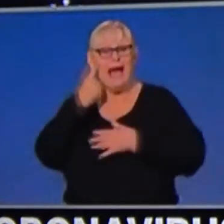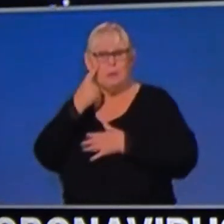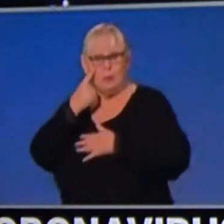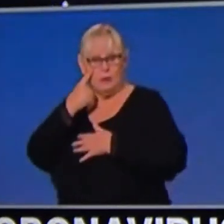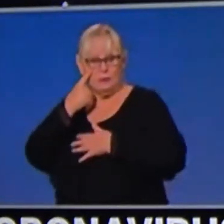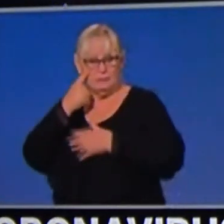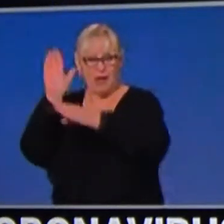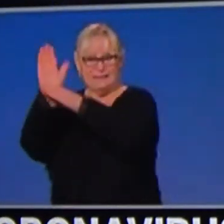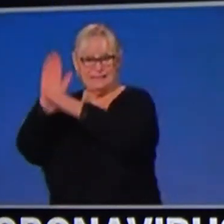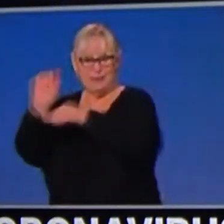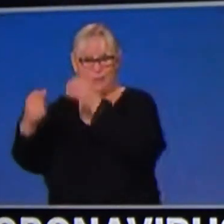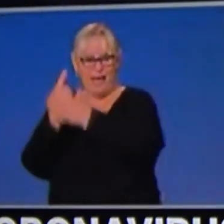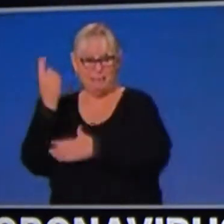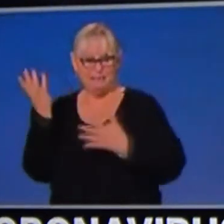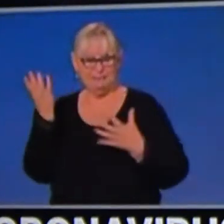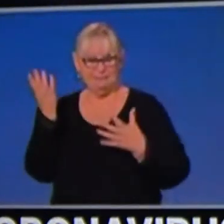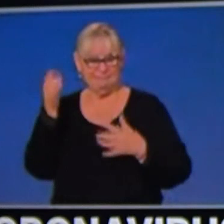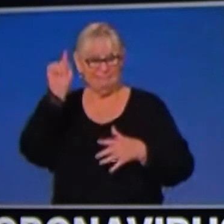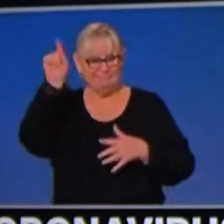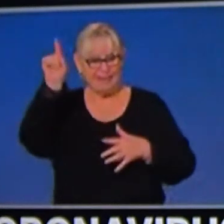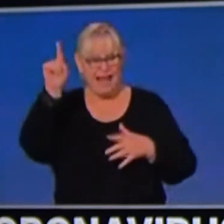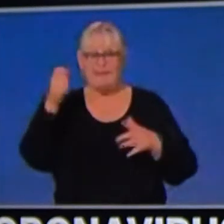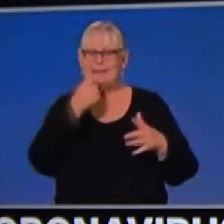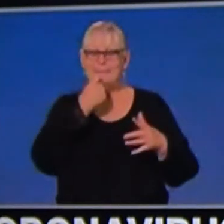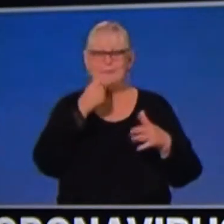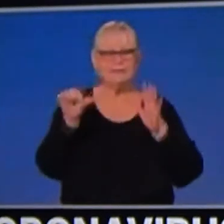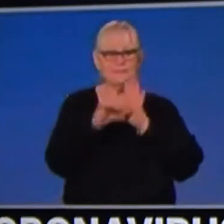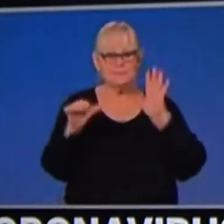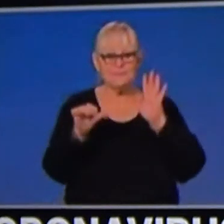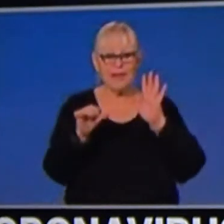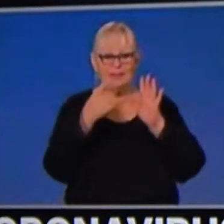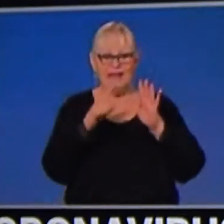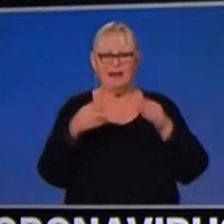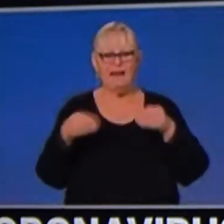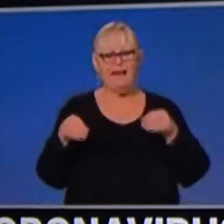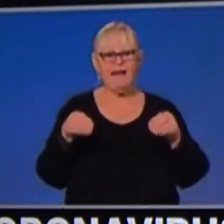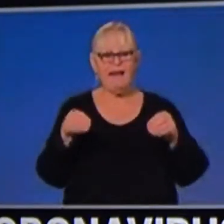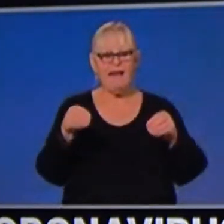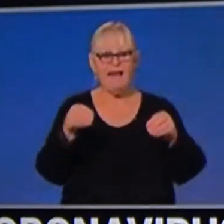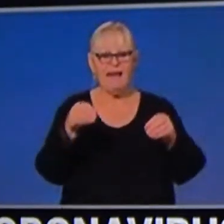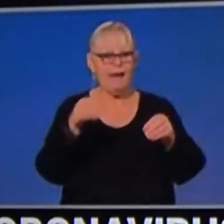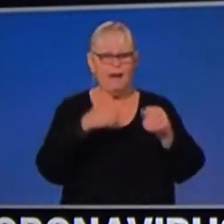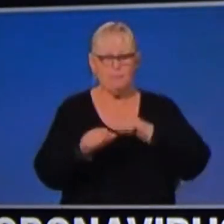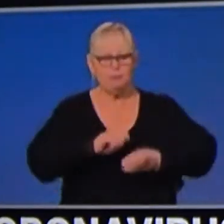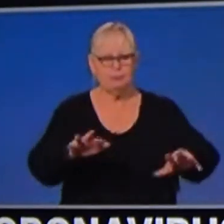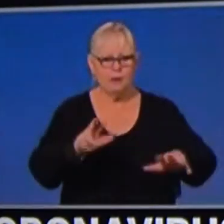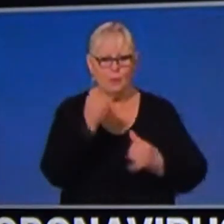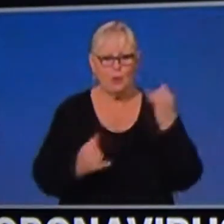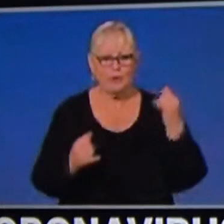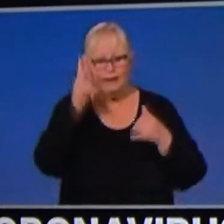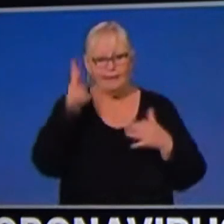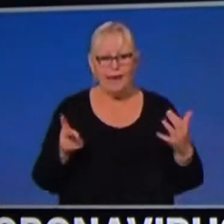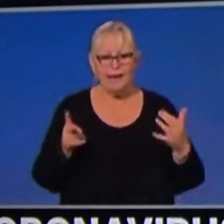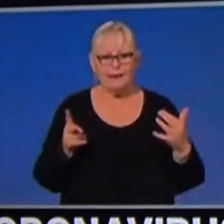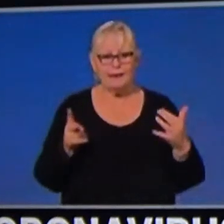happened overseas. If you ease off too quickly, too early, then you end up making the situation even worse.